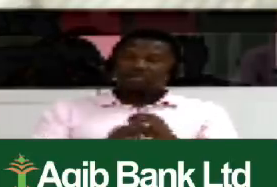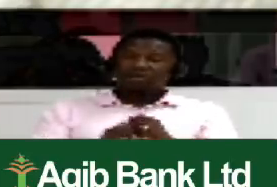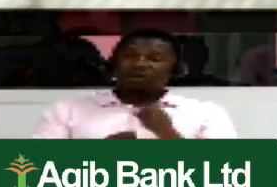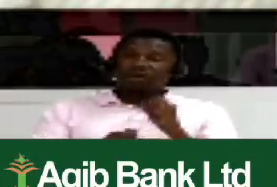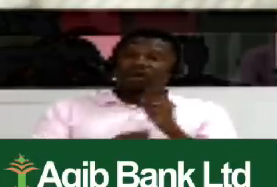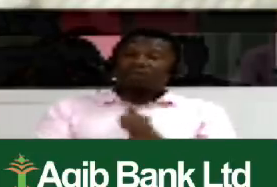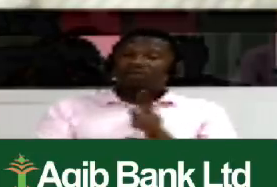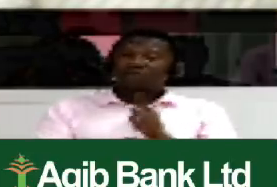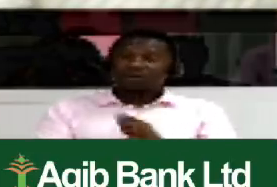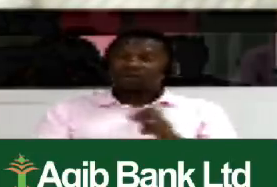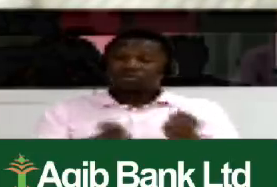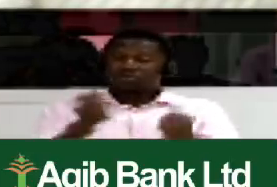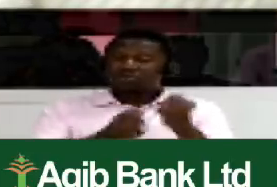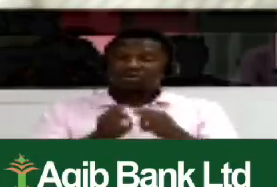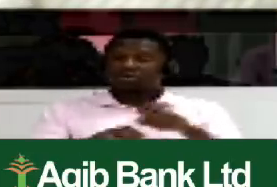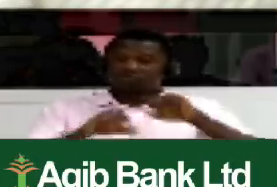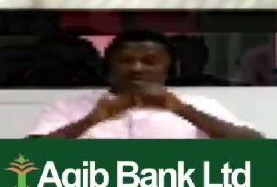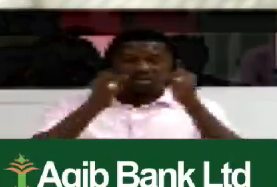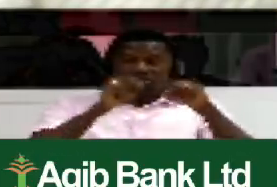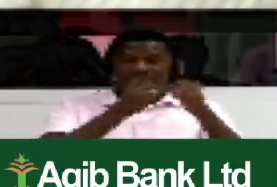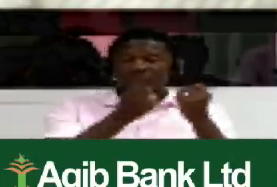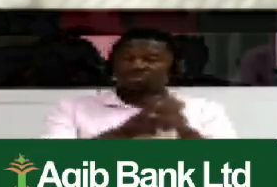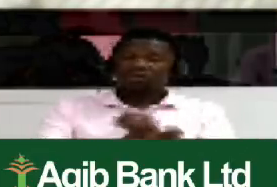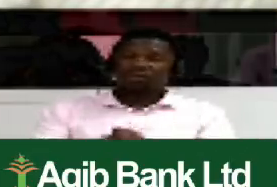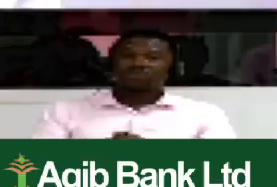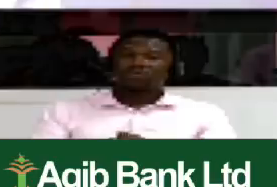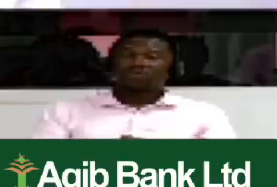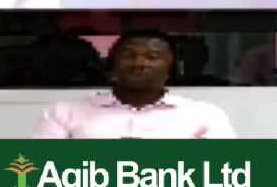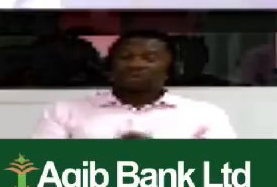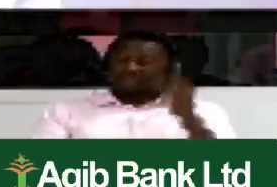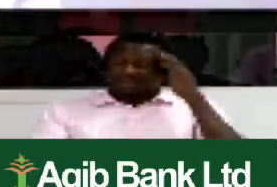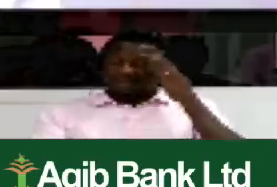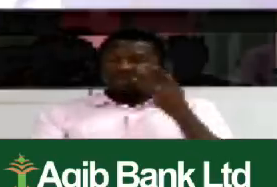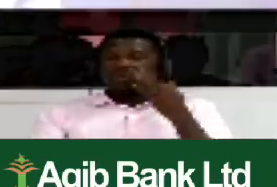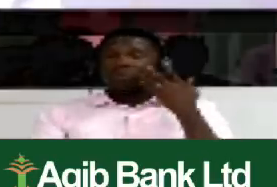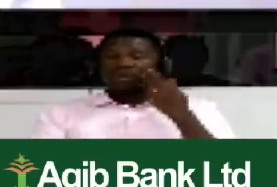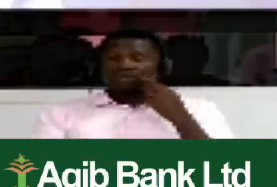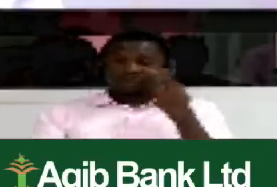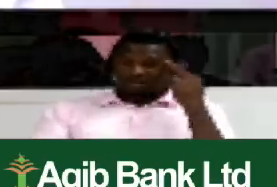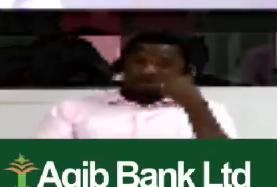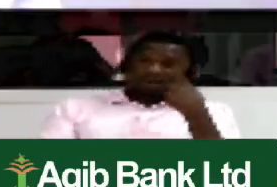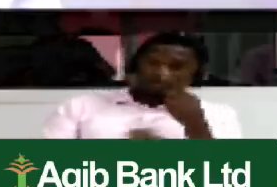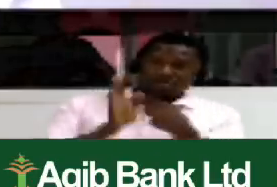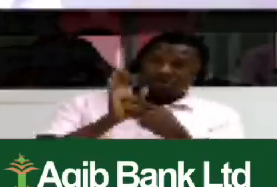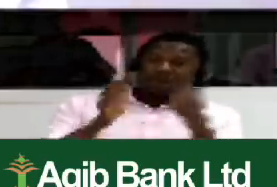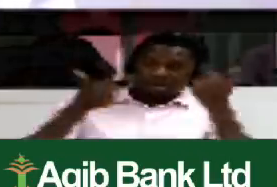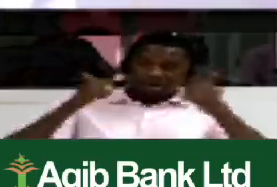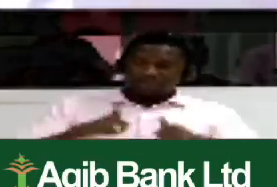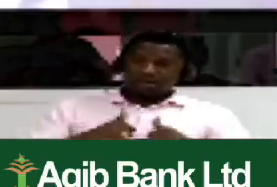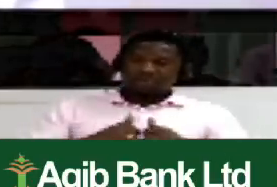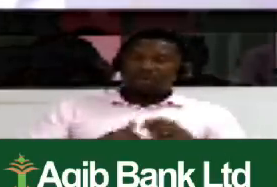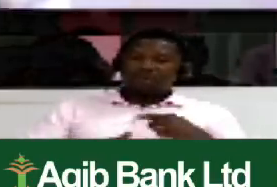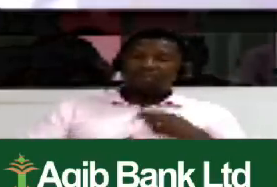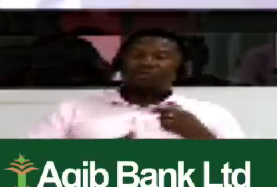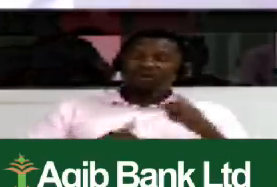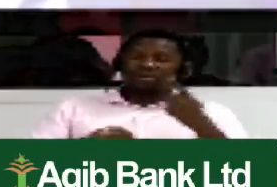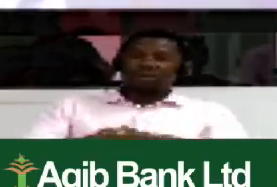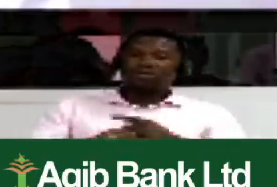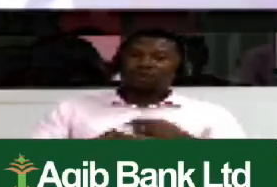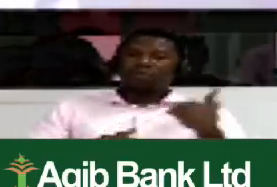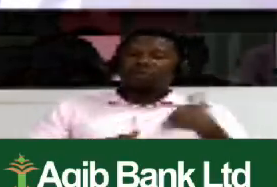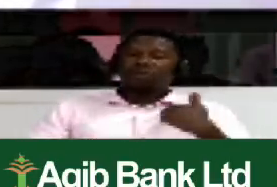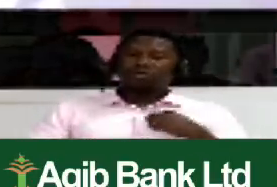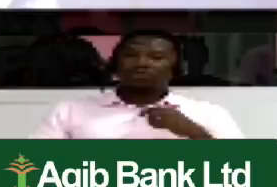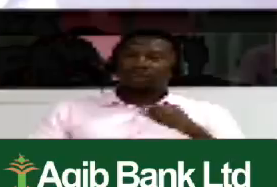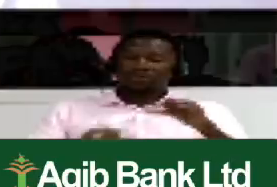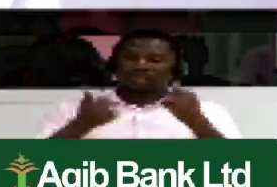into pieces, obviously. I think this was when they realized that happened, then that was the time people started retreating out